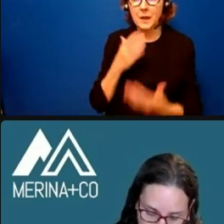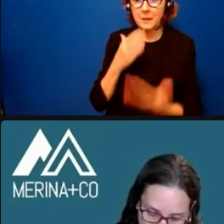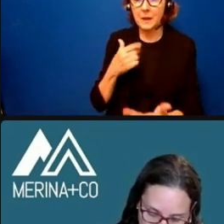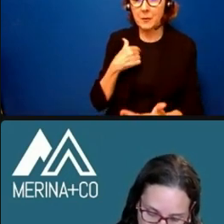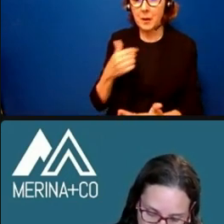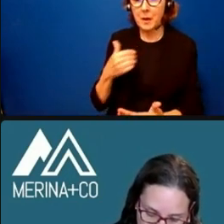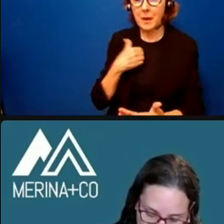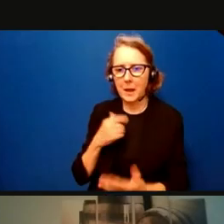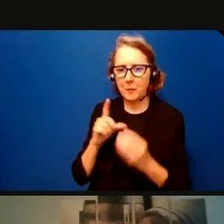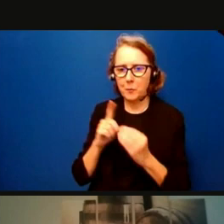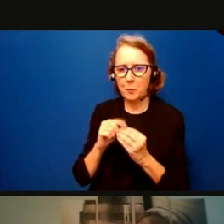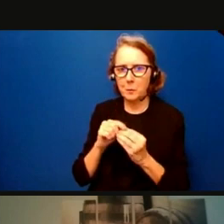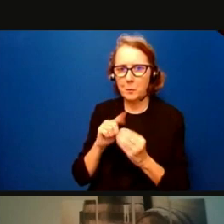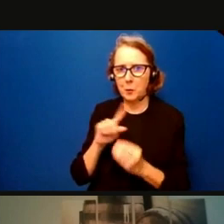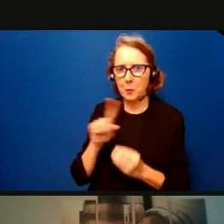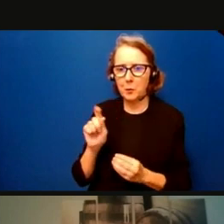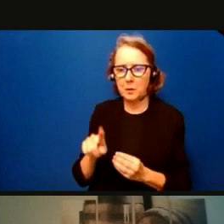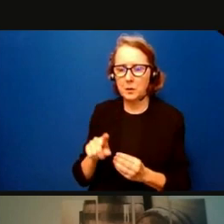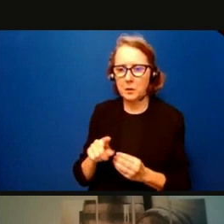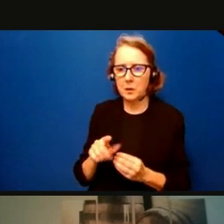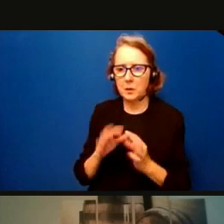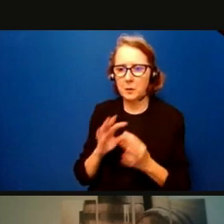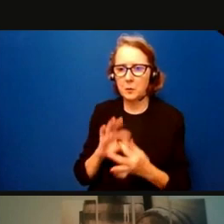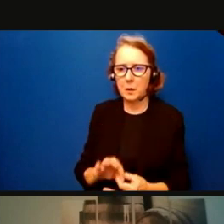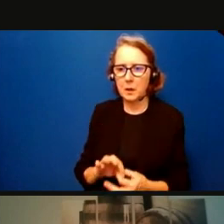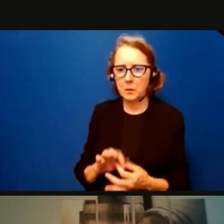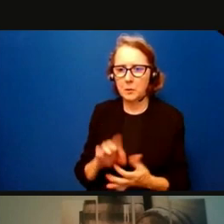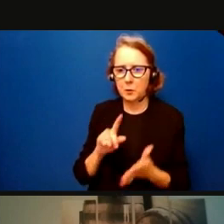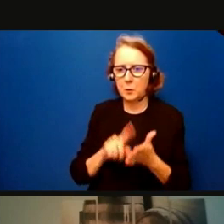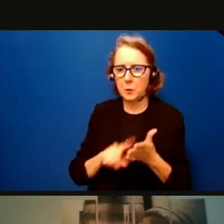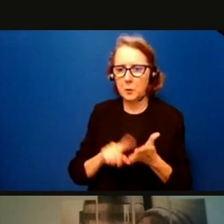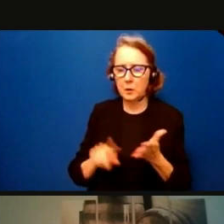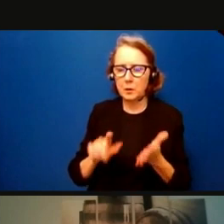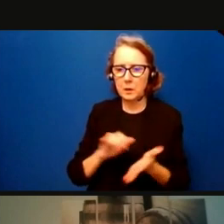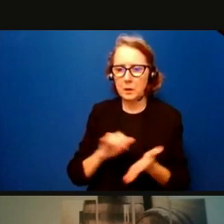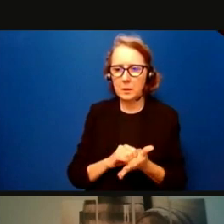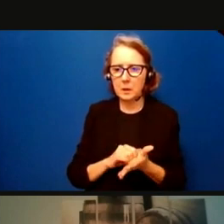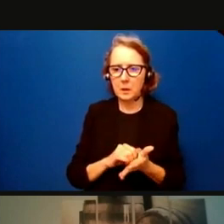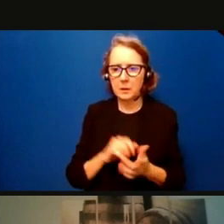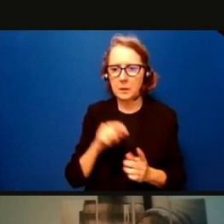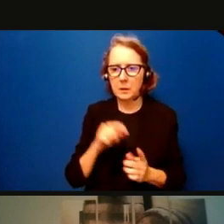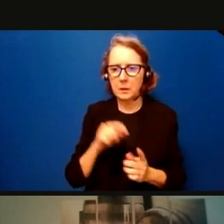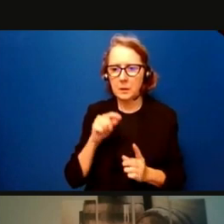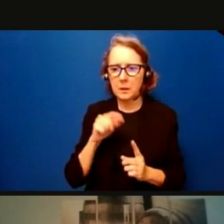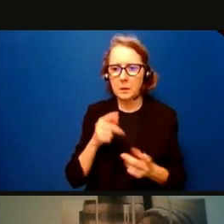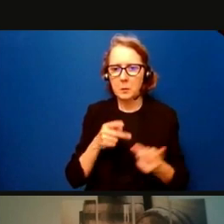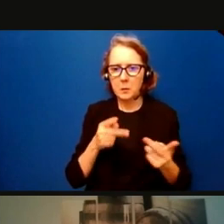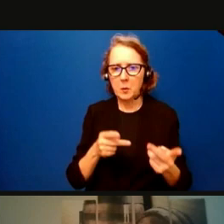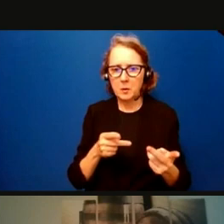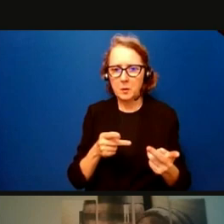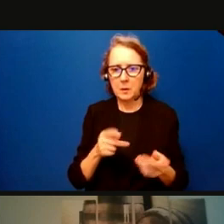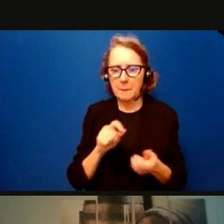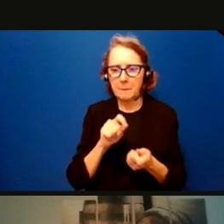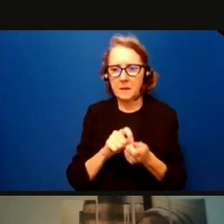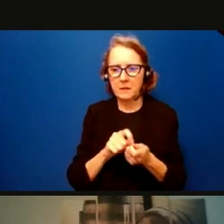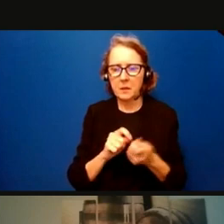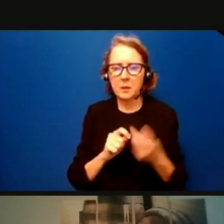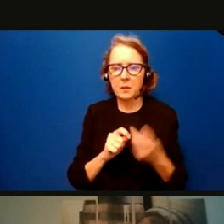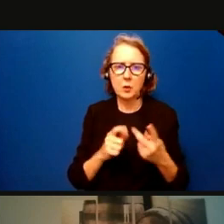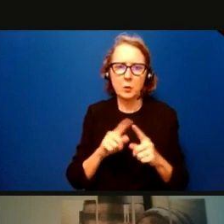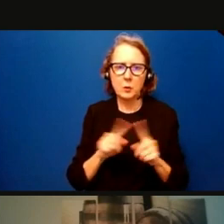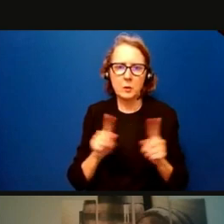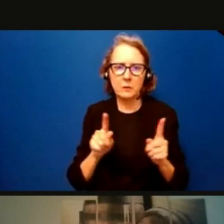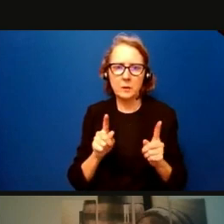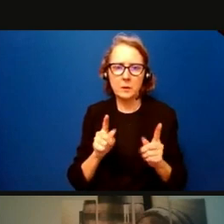question relating to looking at the proposal, specifically two different parts. One,